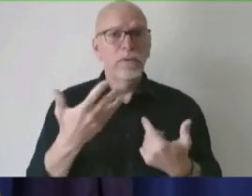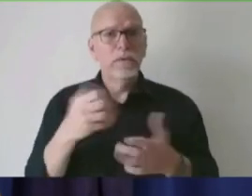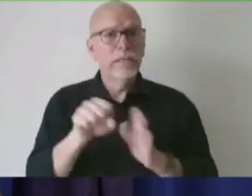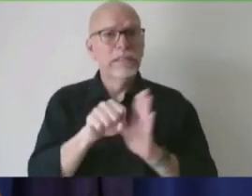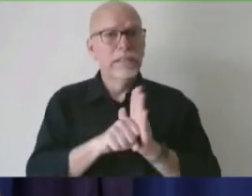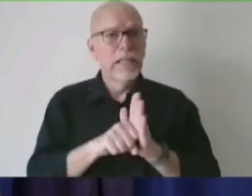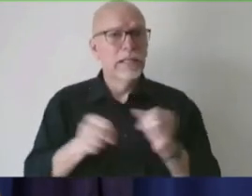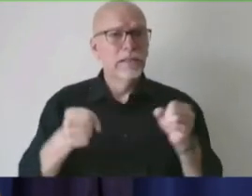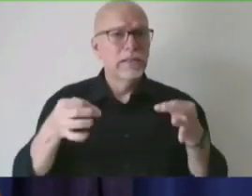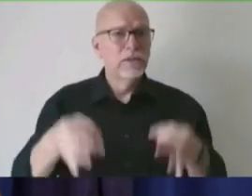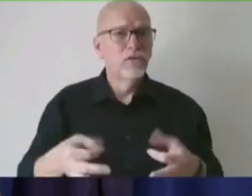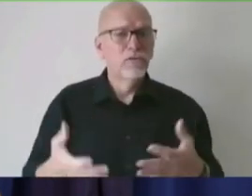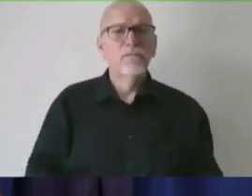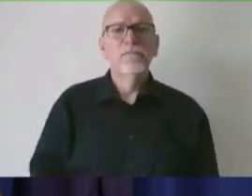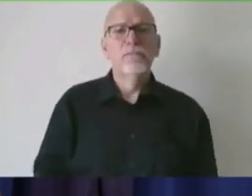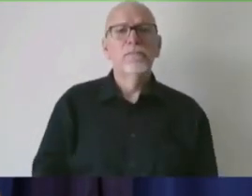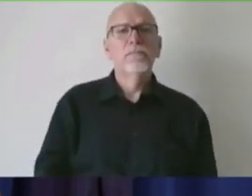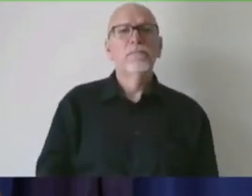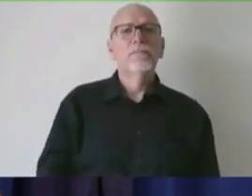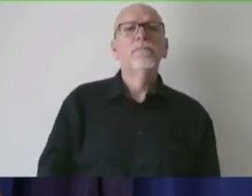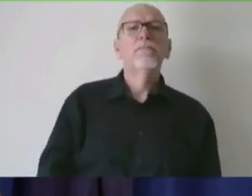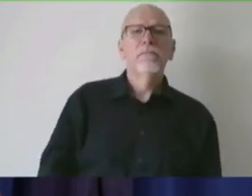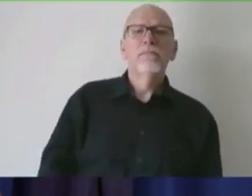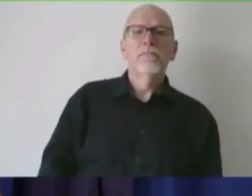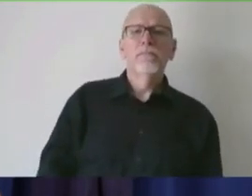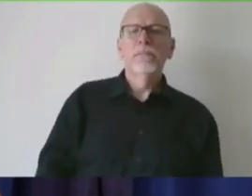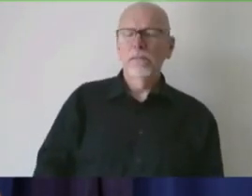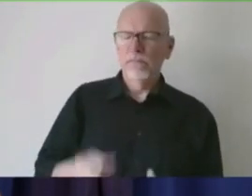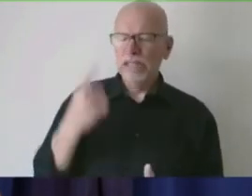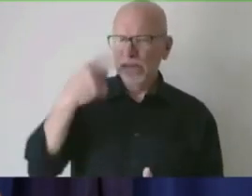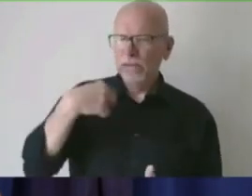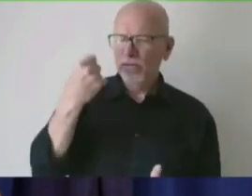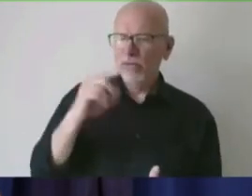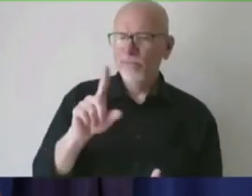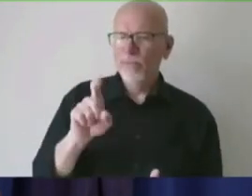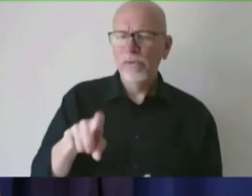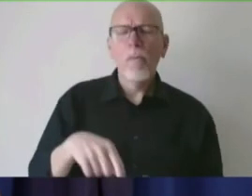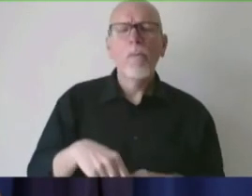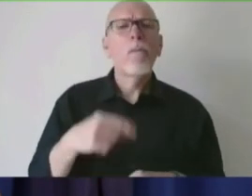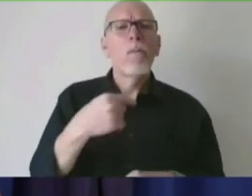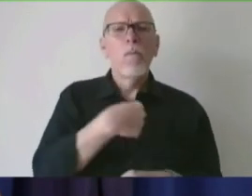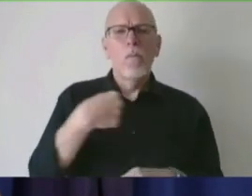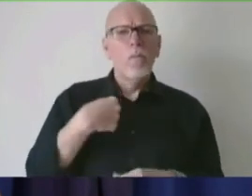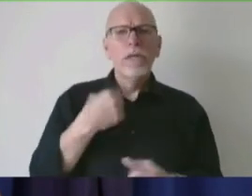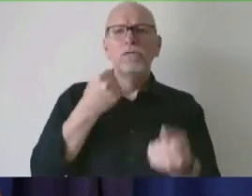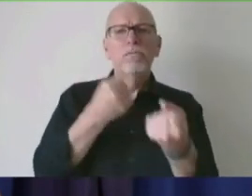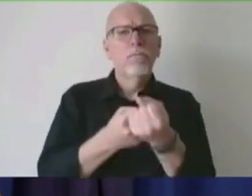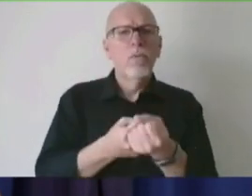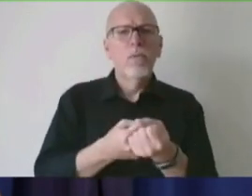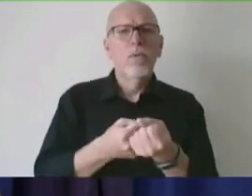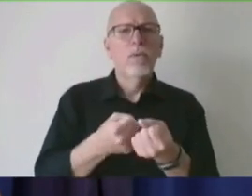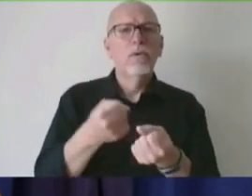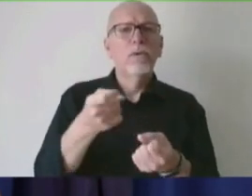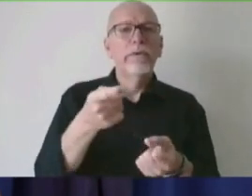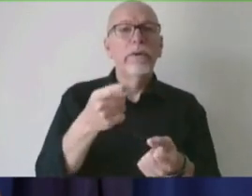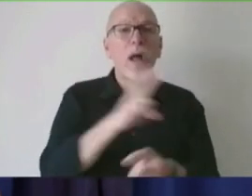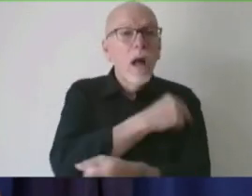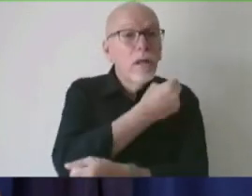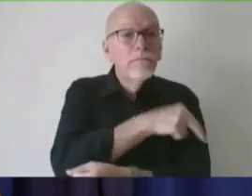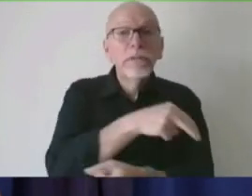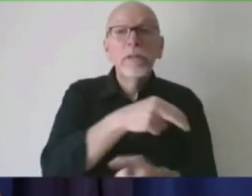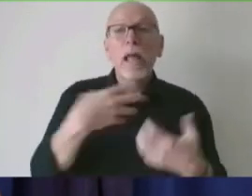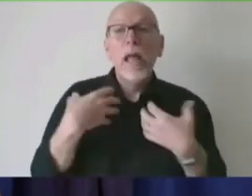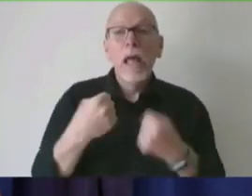state? So I think I understand your question. I mean, we support healthcare facilities that are